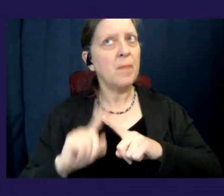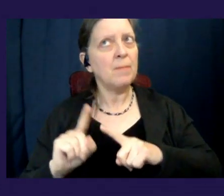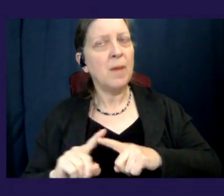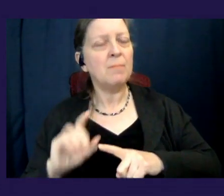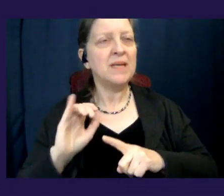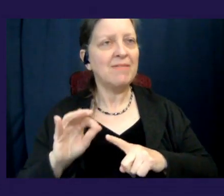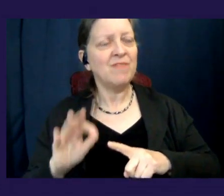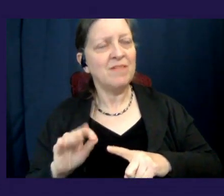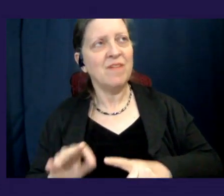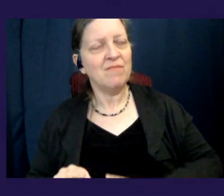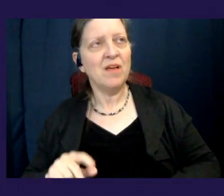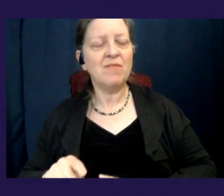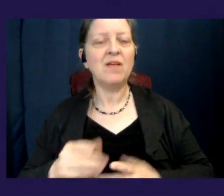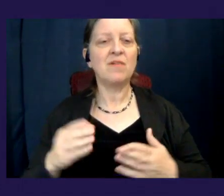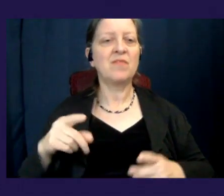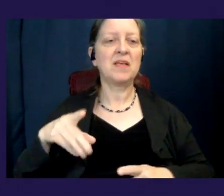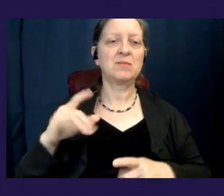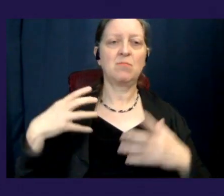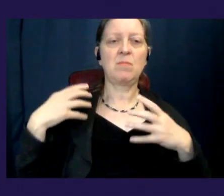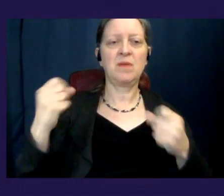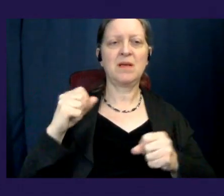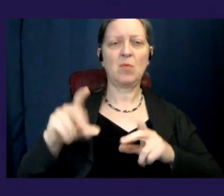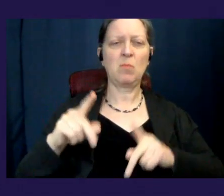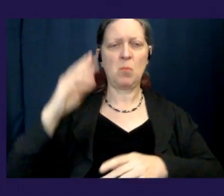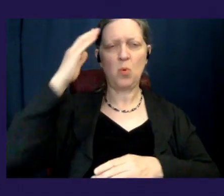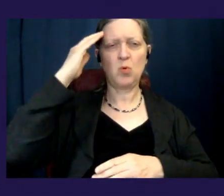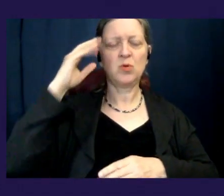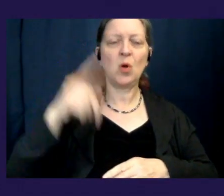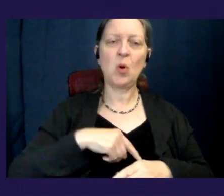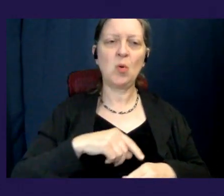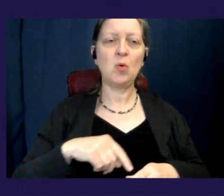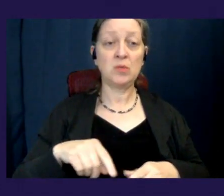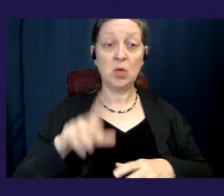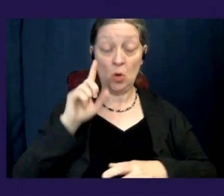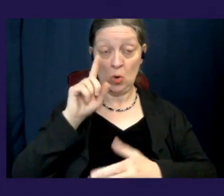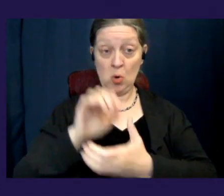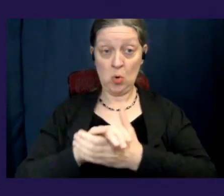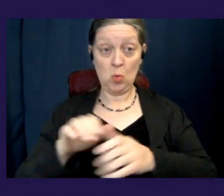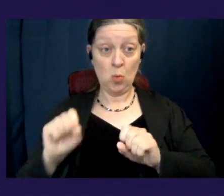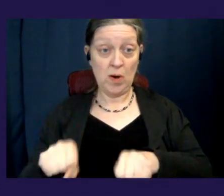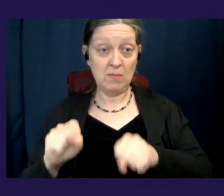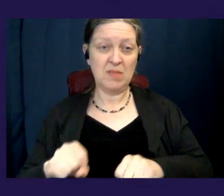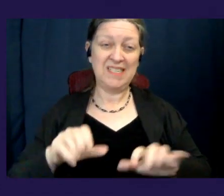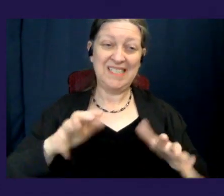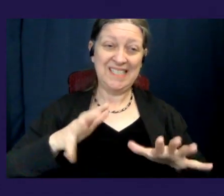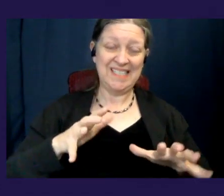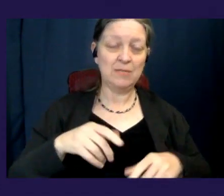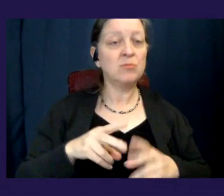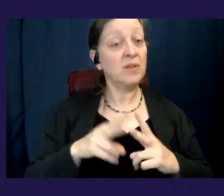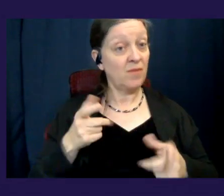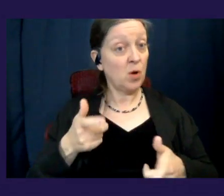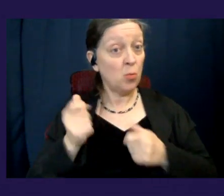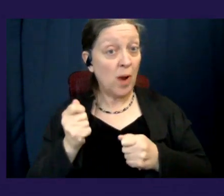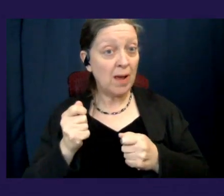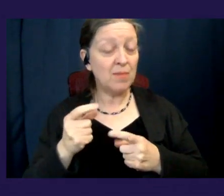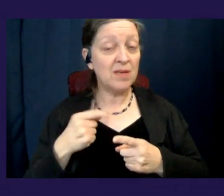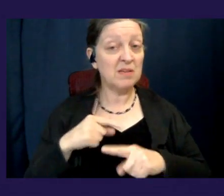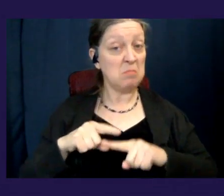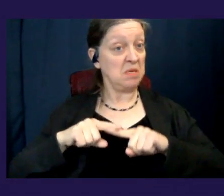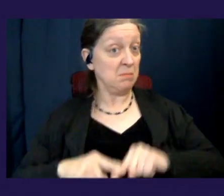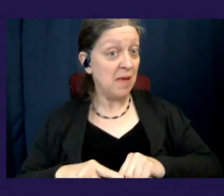is suspect, it's very rapid, but we can't necessarily hang our hat on the data that's there, but it carries